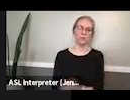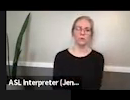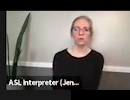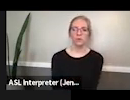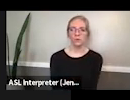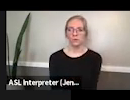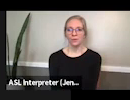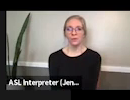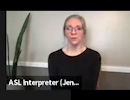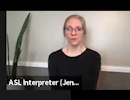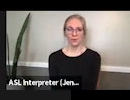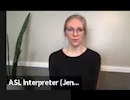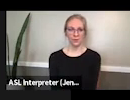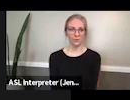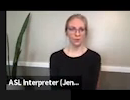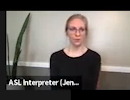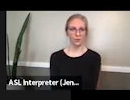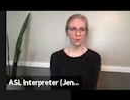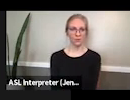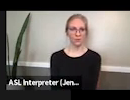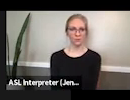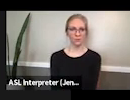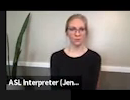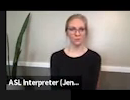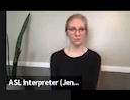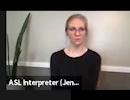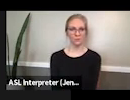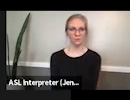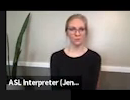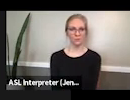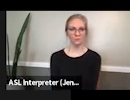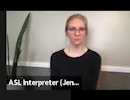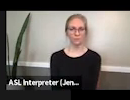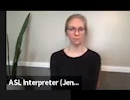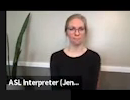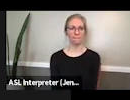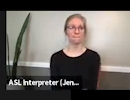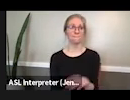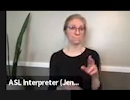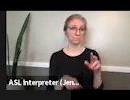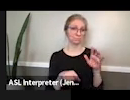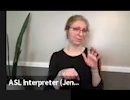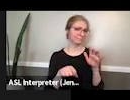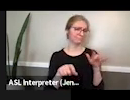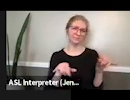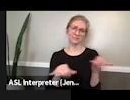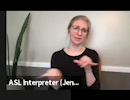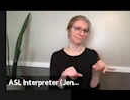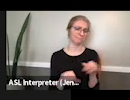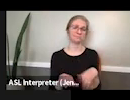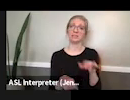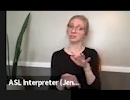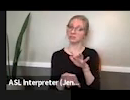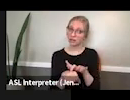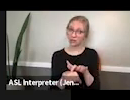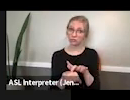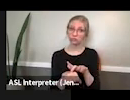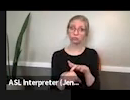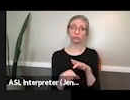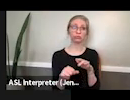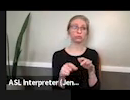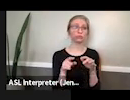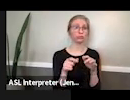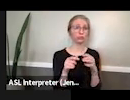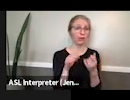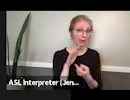Same things. Does he use touch in combination with other senses or only in isolation? How does